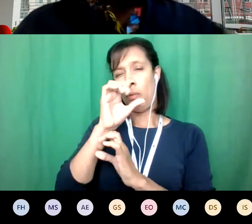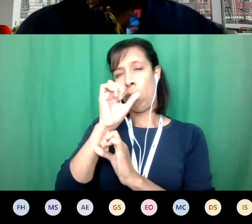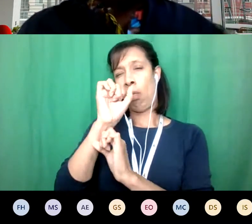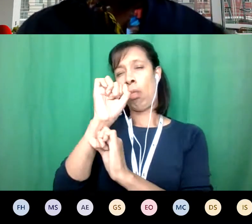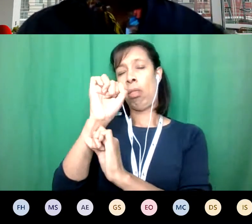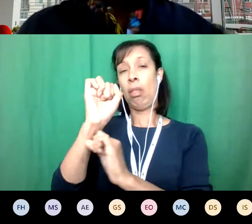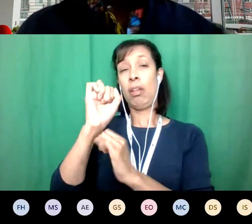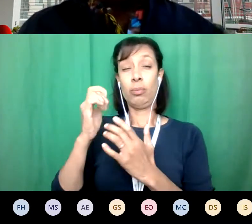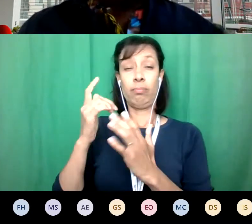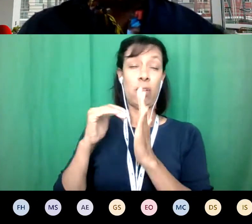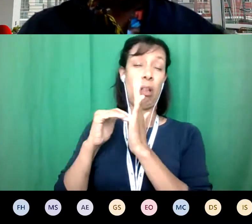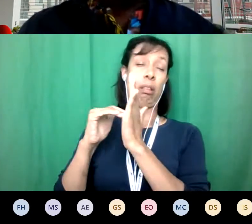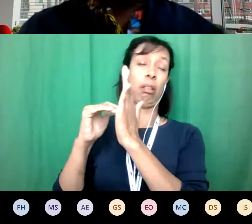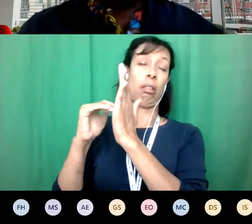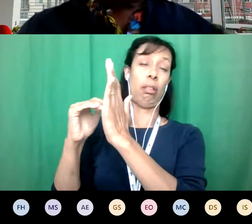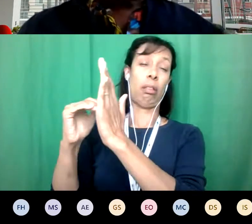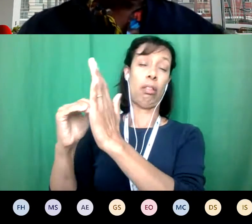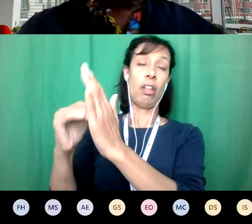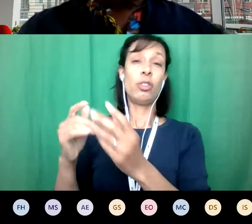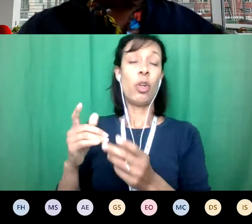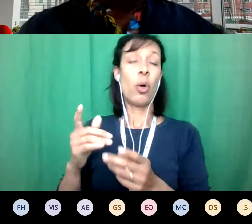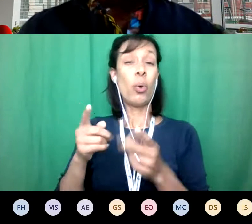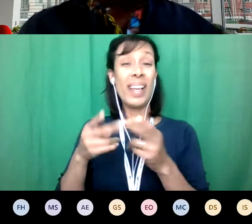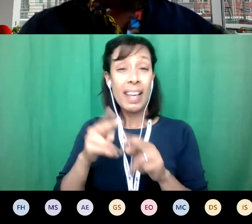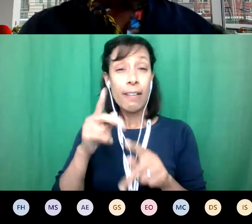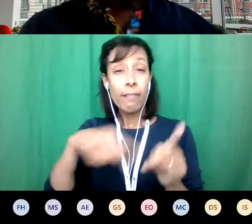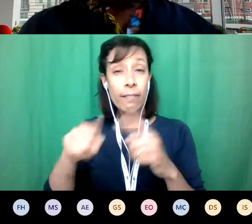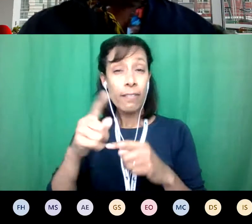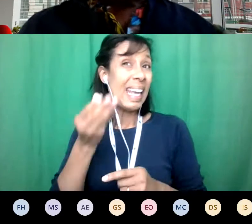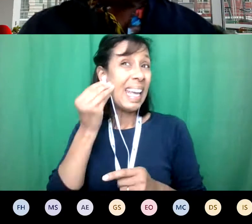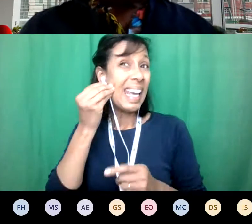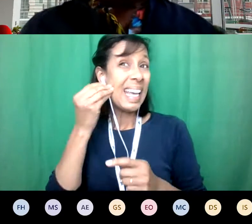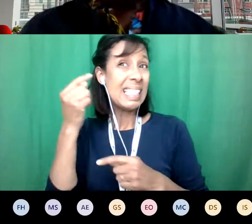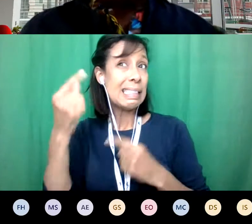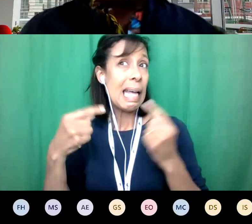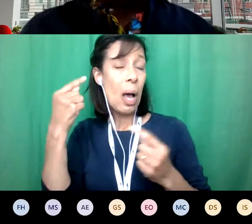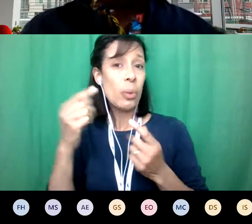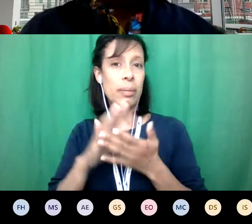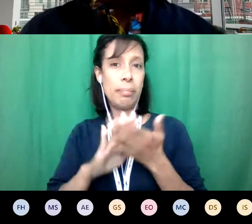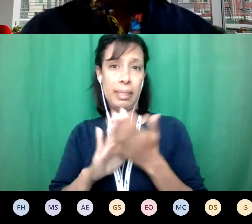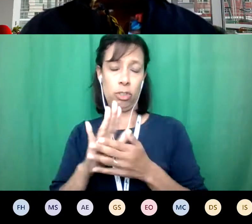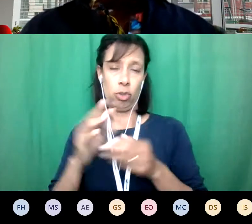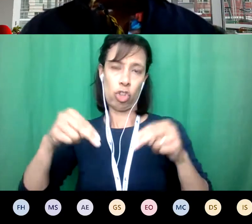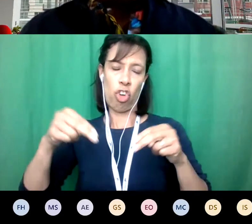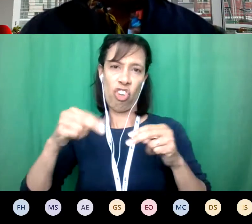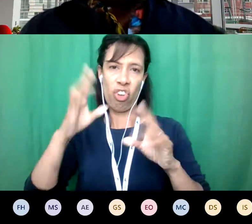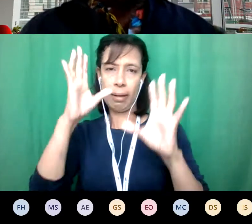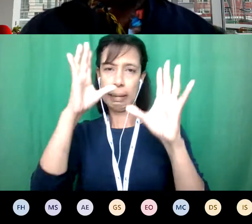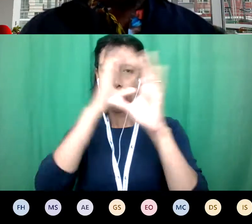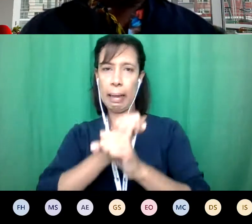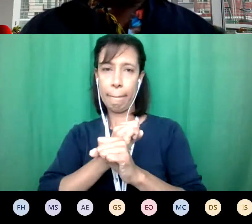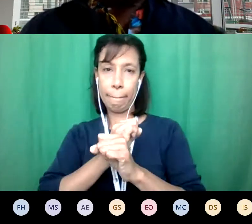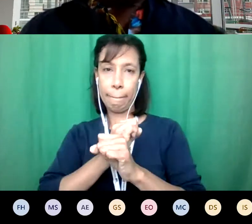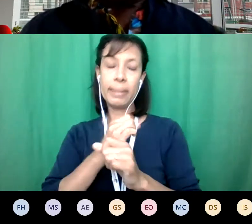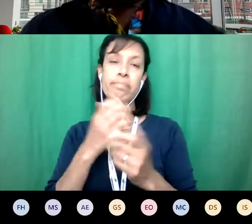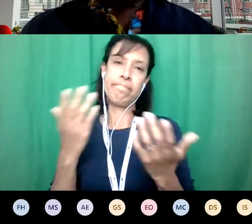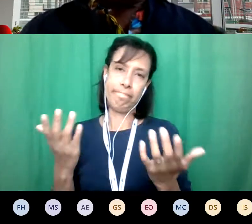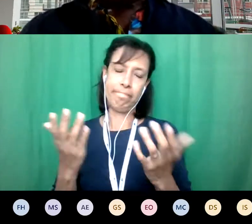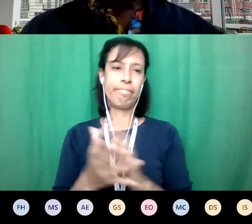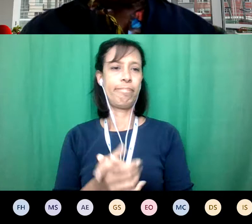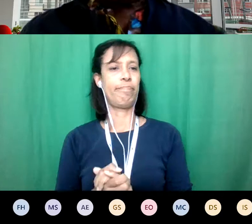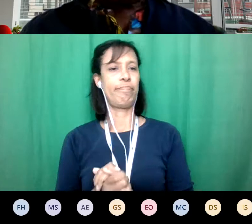rumbling sound, that'll be the dog. Okay, so the agenda today is we are